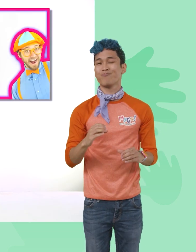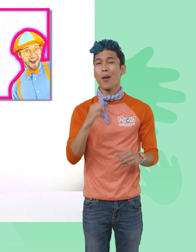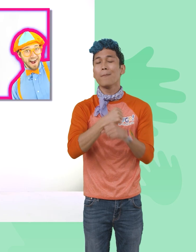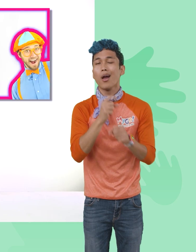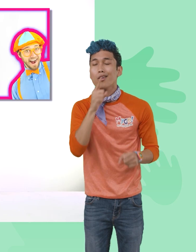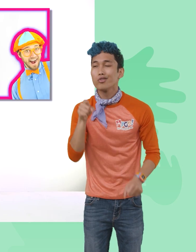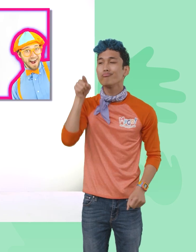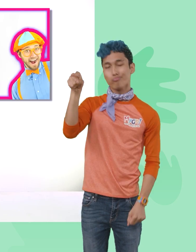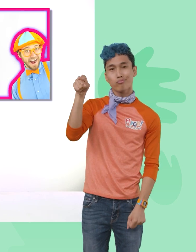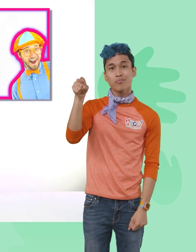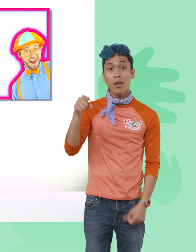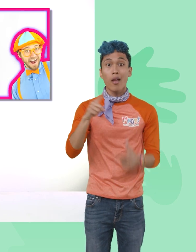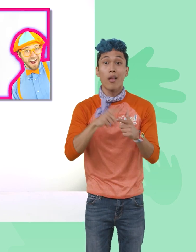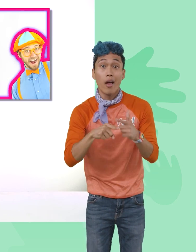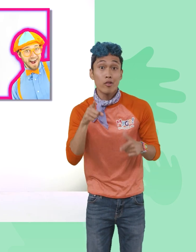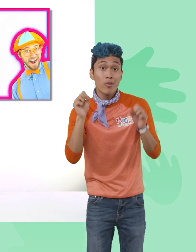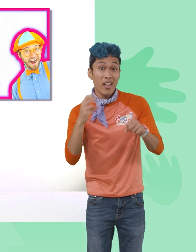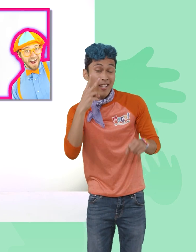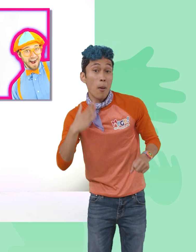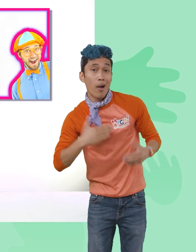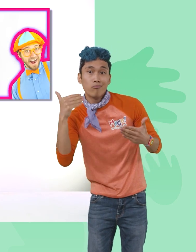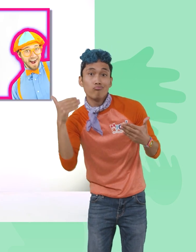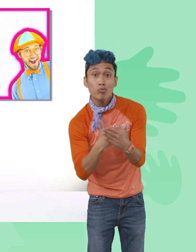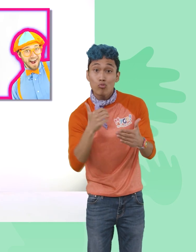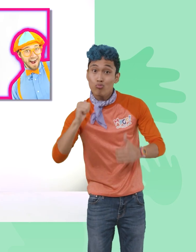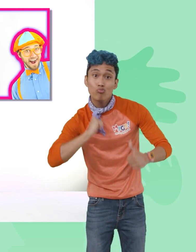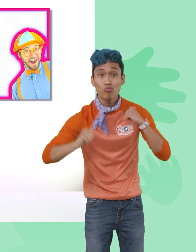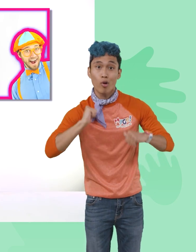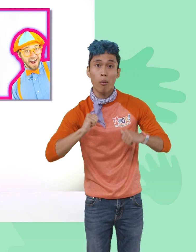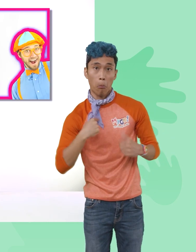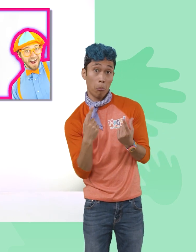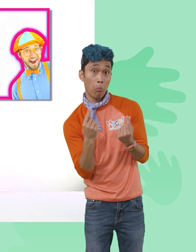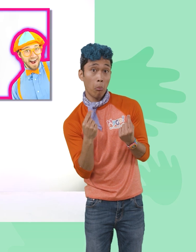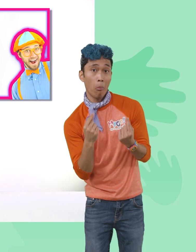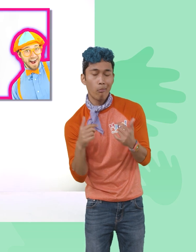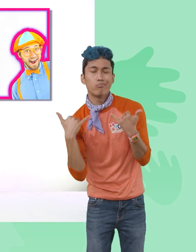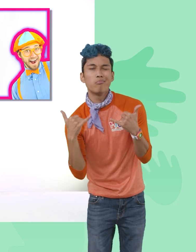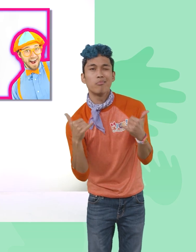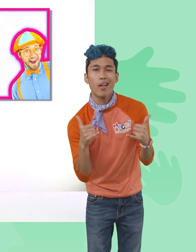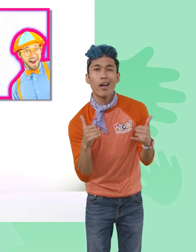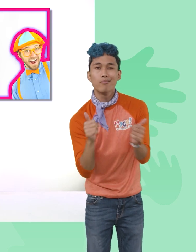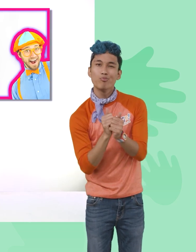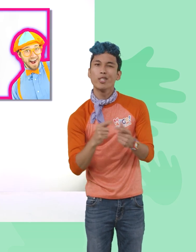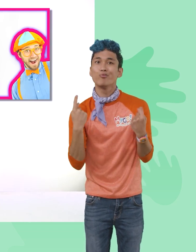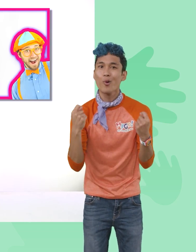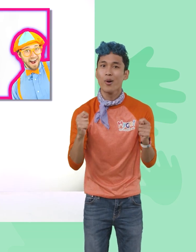that. So then you can see my brand new channel where I play with